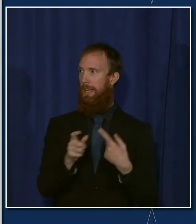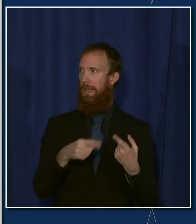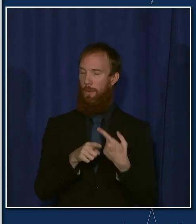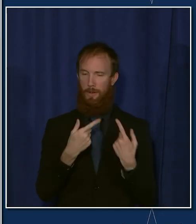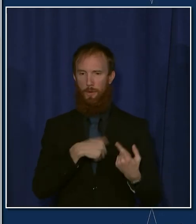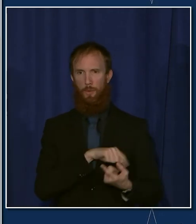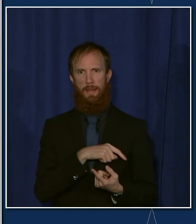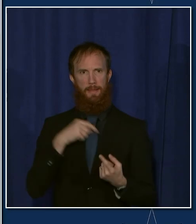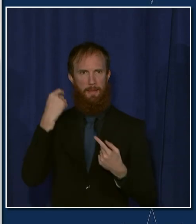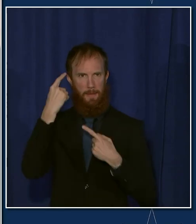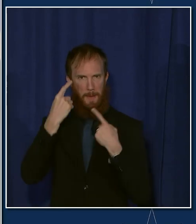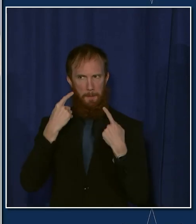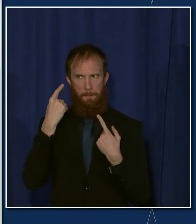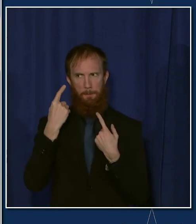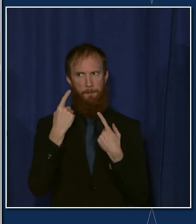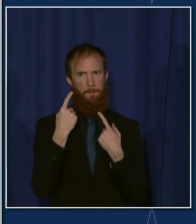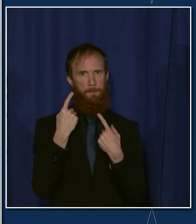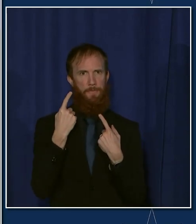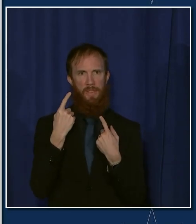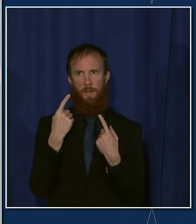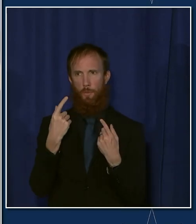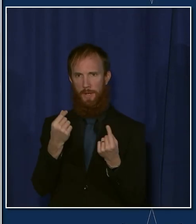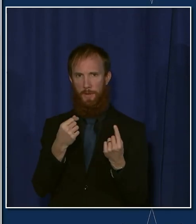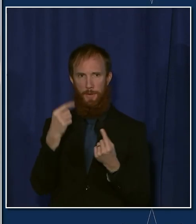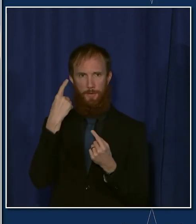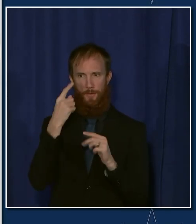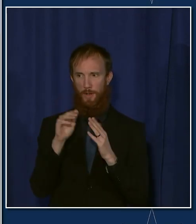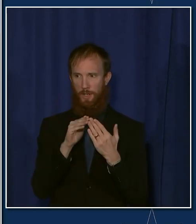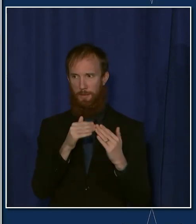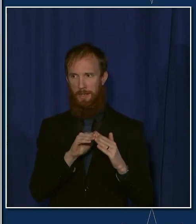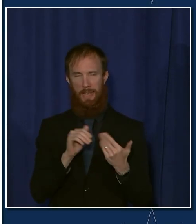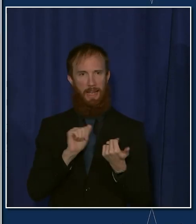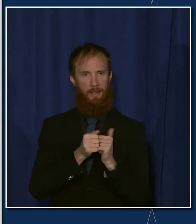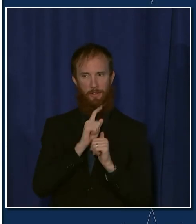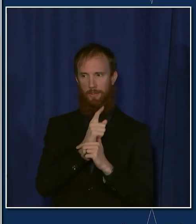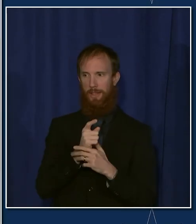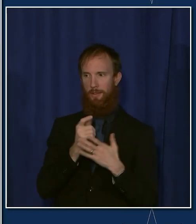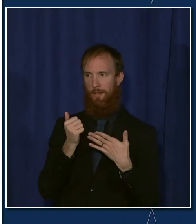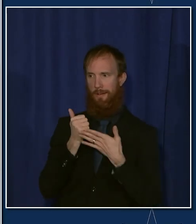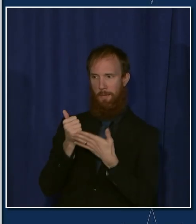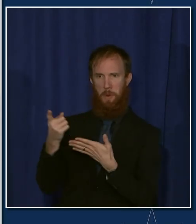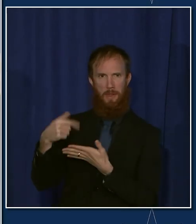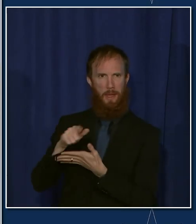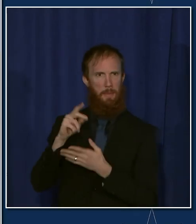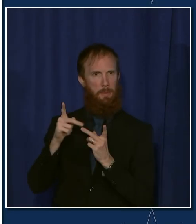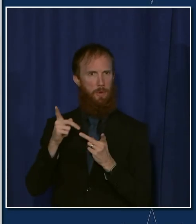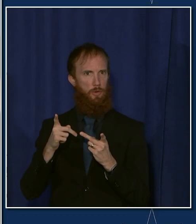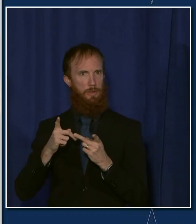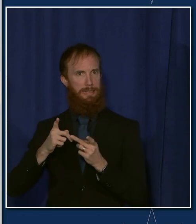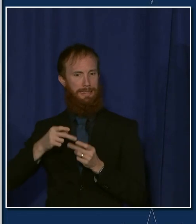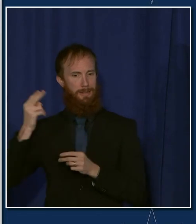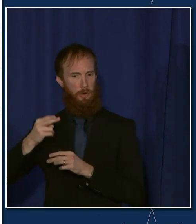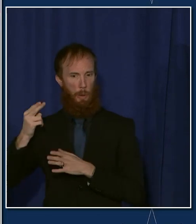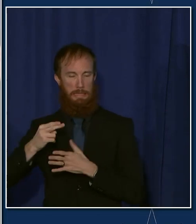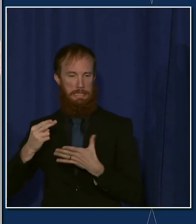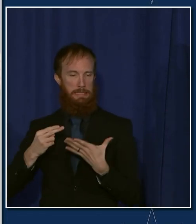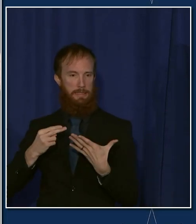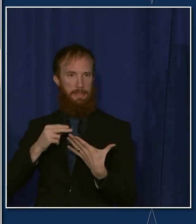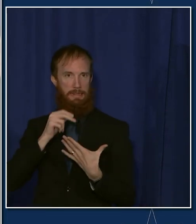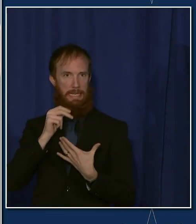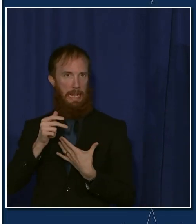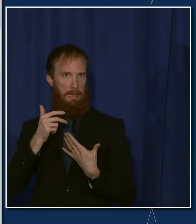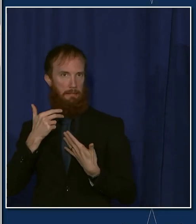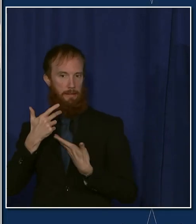about what we have to do for communities that have experienced a lack of trustworthiness of the medical industry, is we have to contact